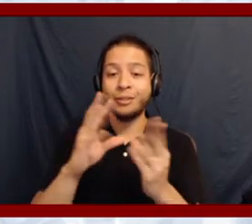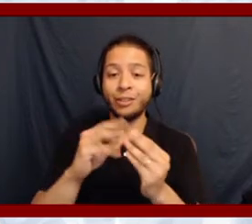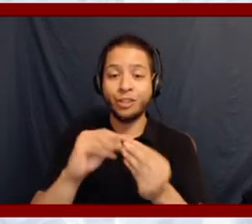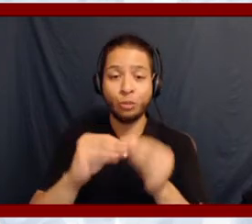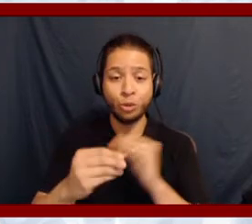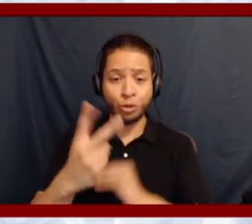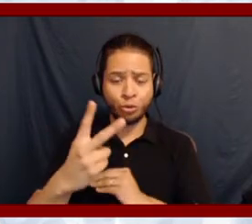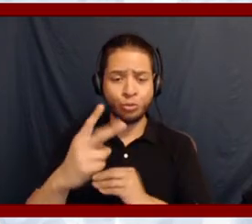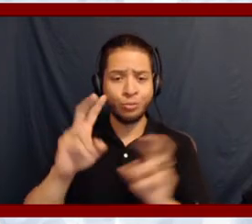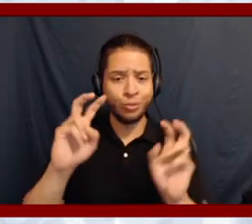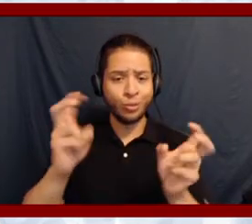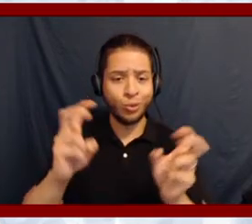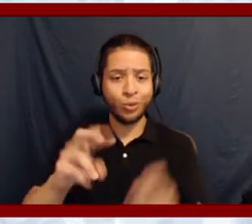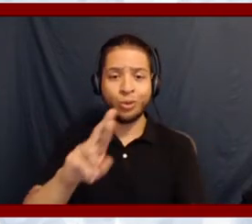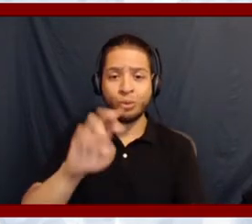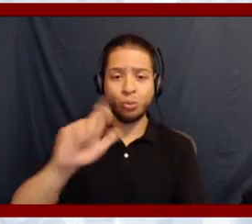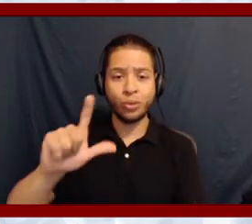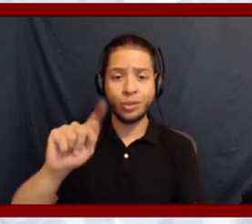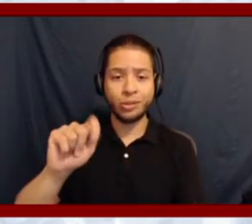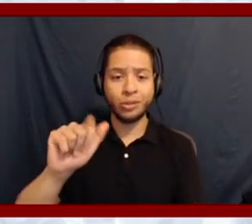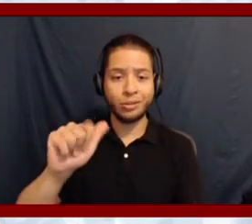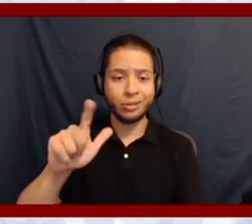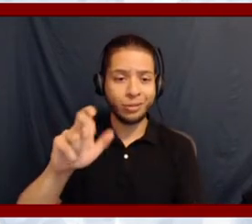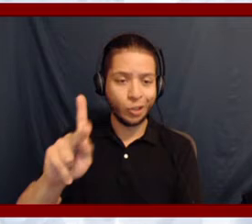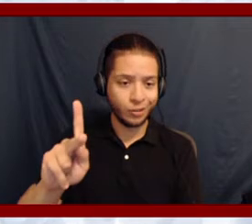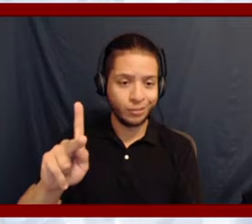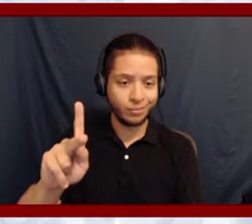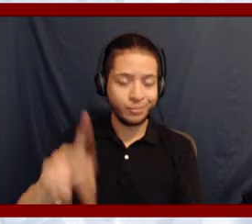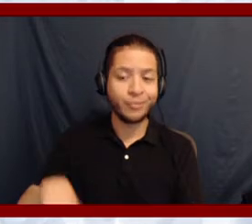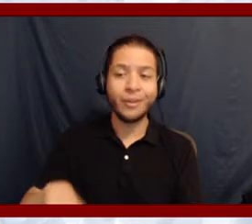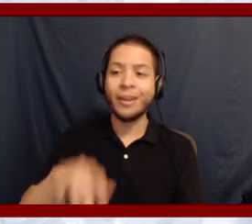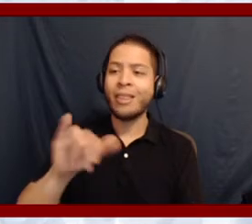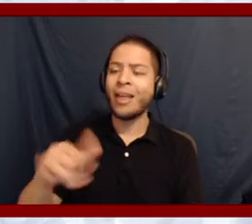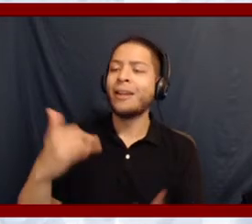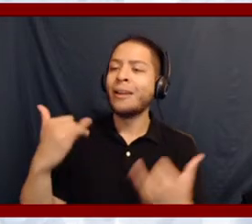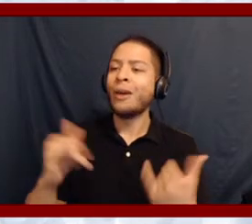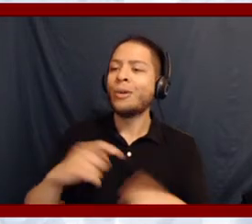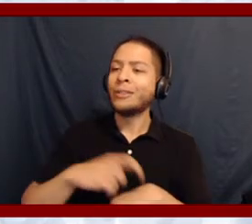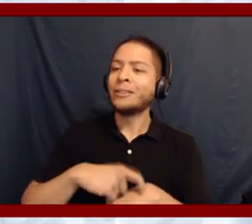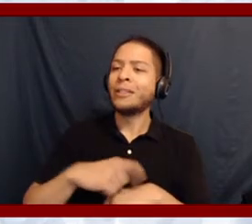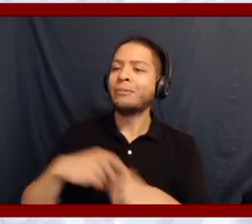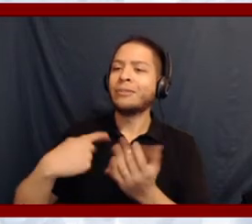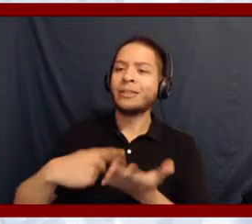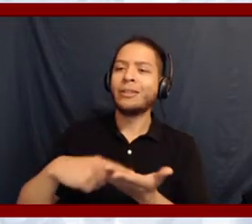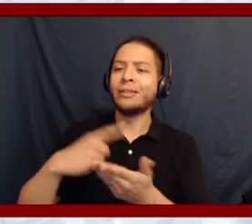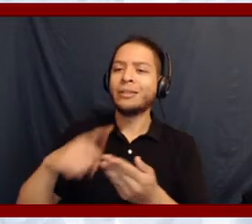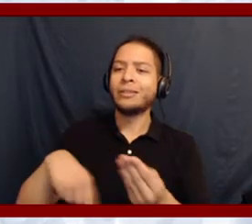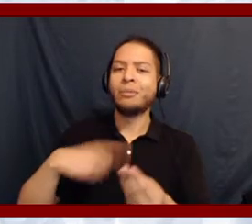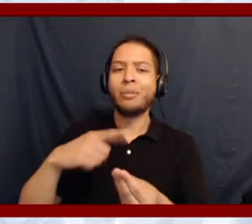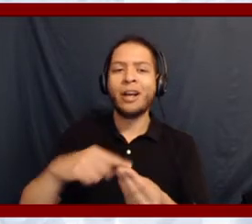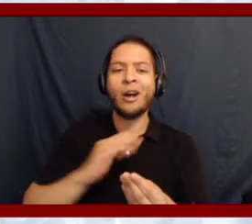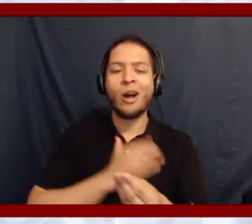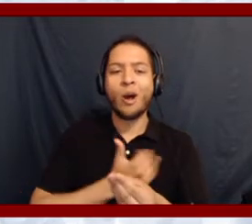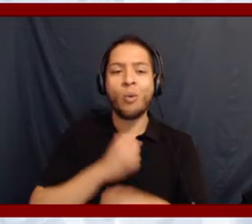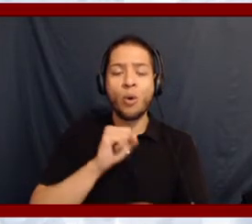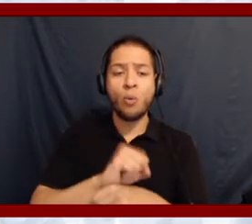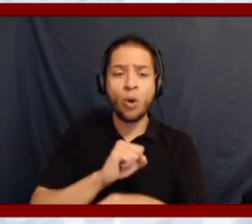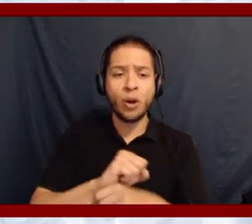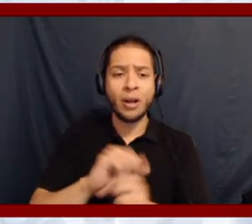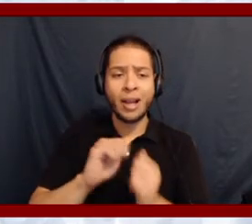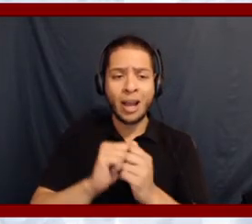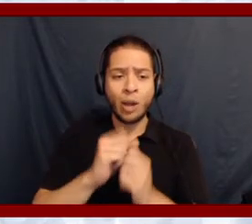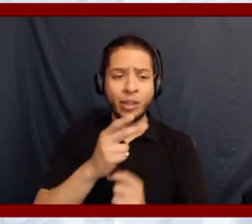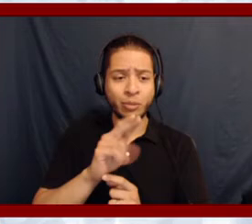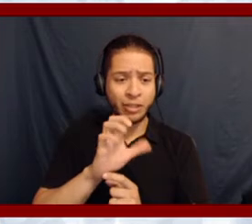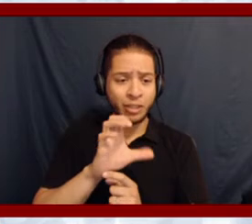an opportunity for us to engage about the important work that HBCUs are doing in addressing COVID-19 at their